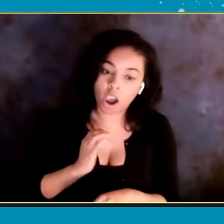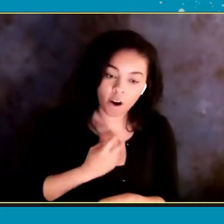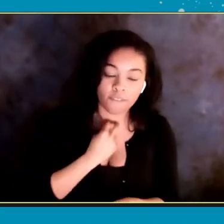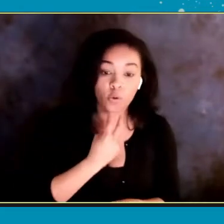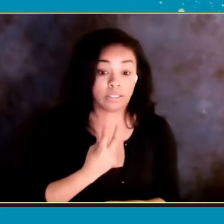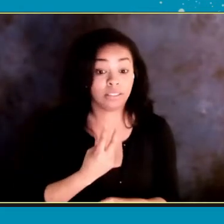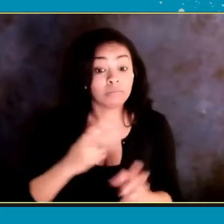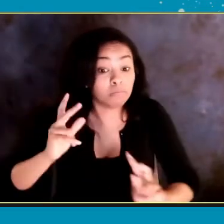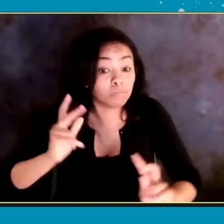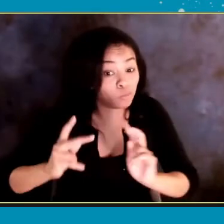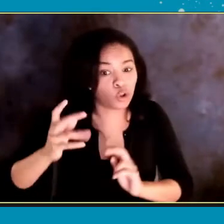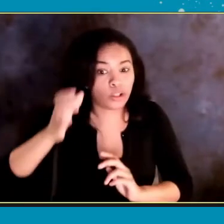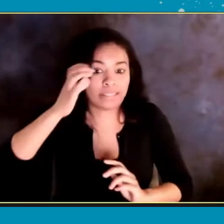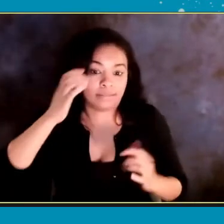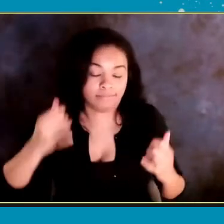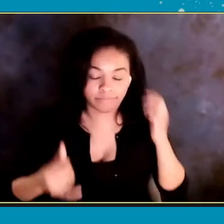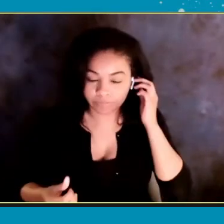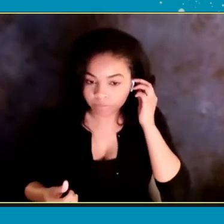point.